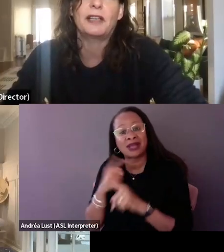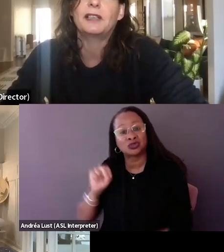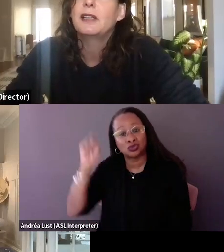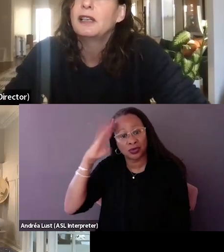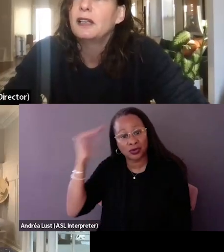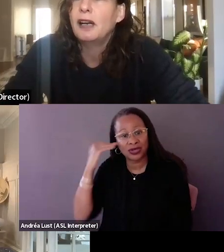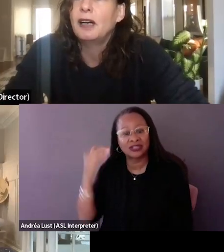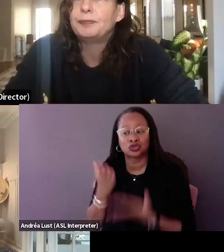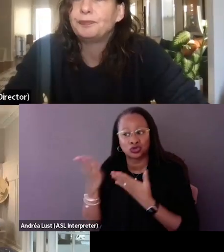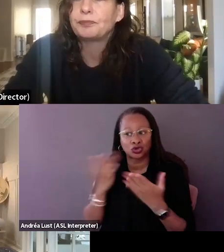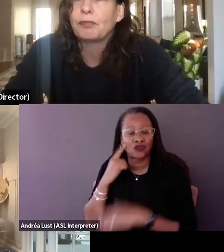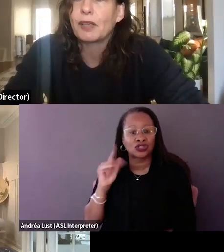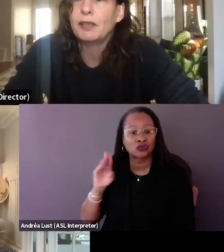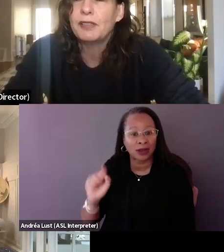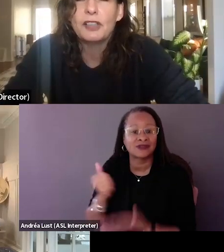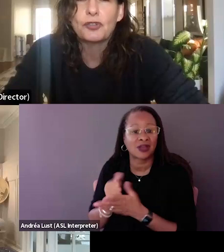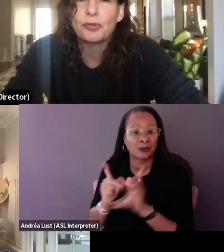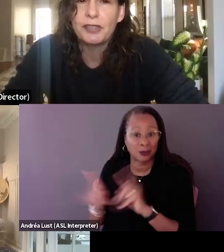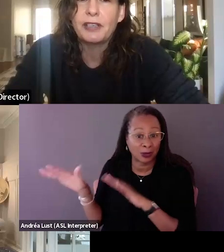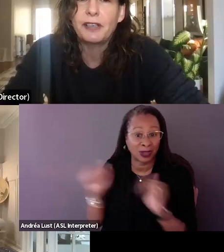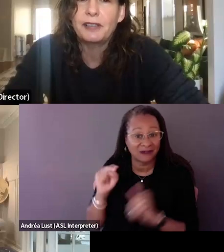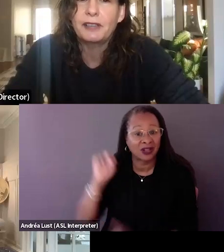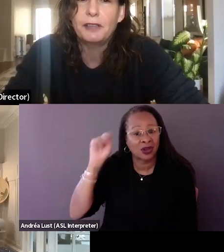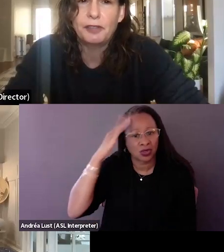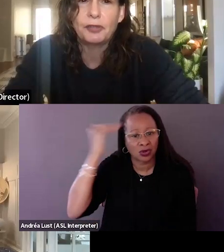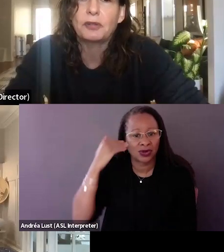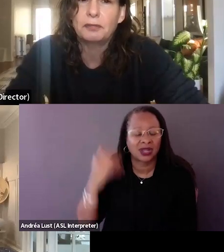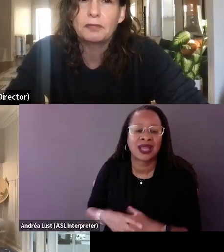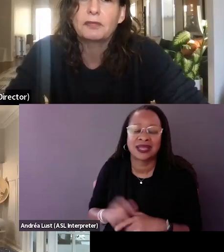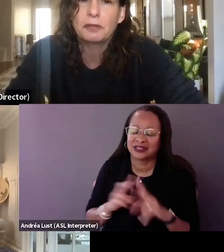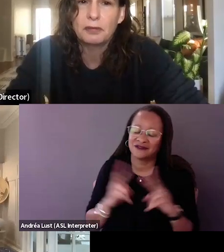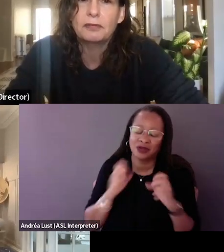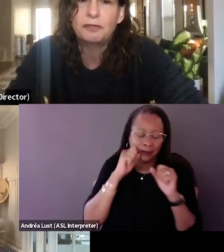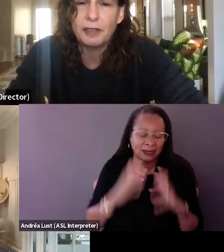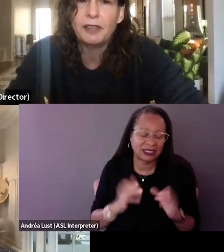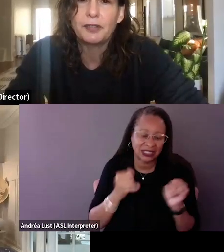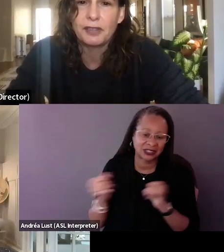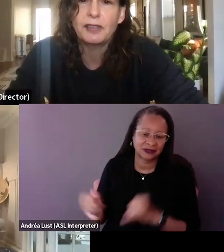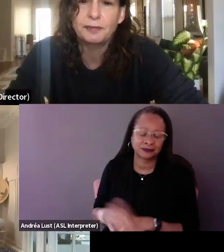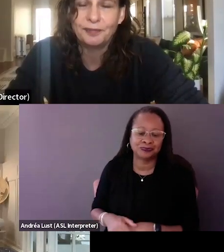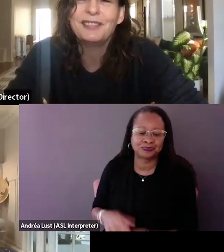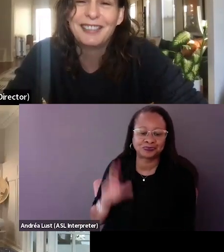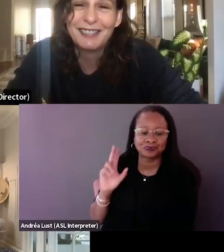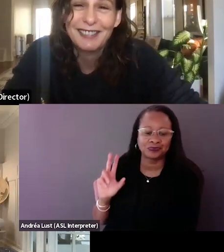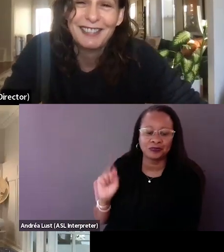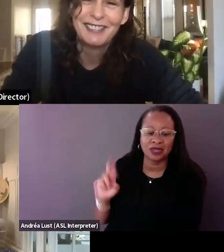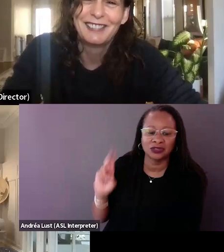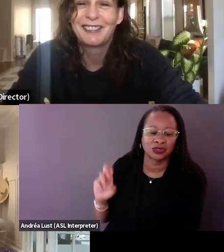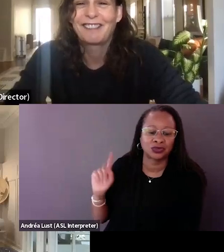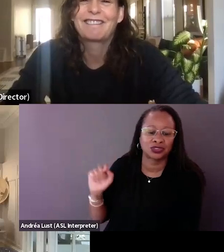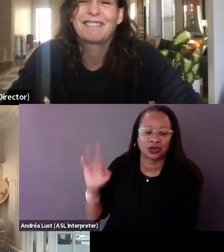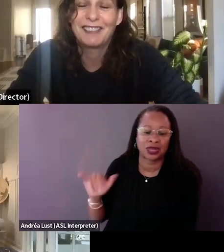always afraid. He's an extraordinary individual. I would just add one thing as a